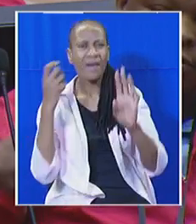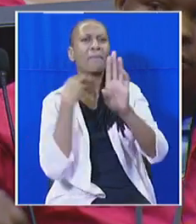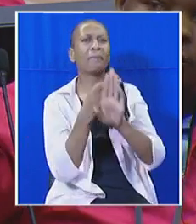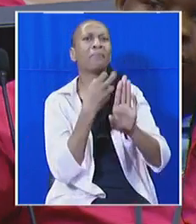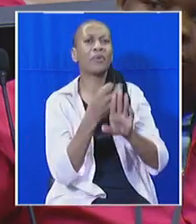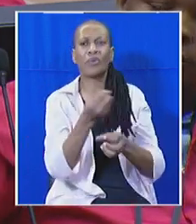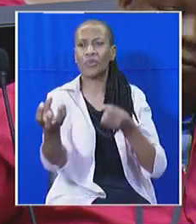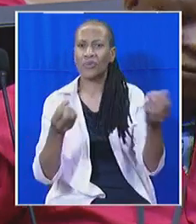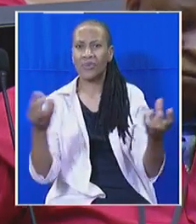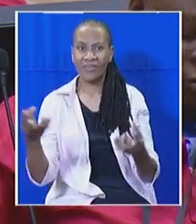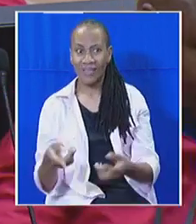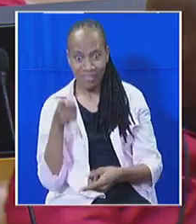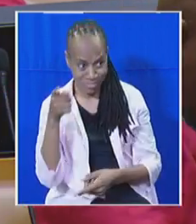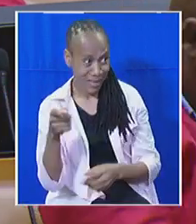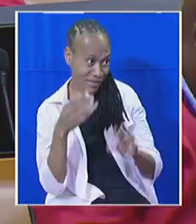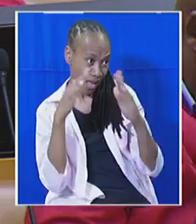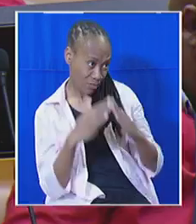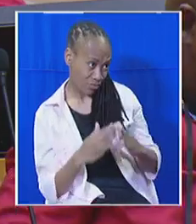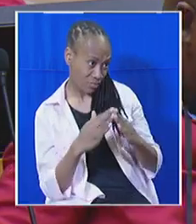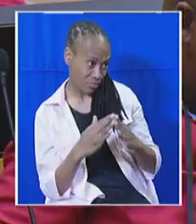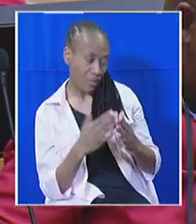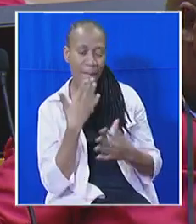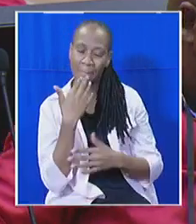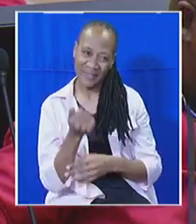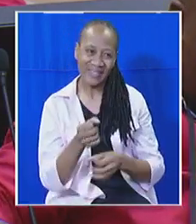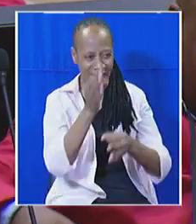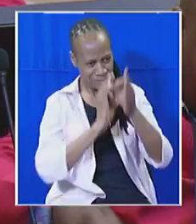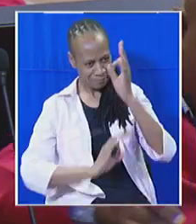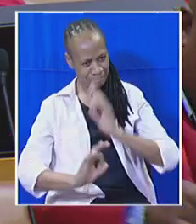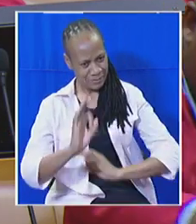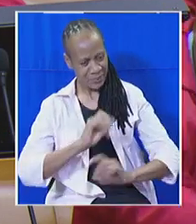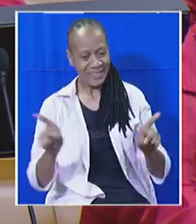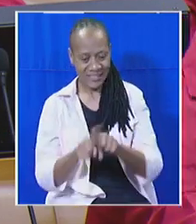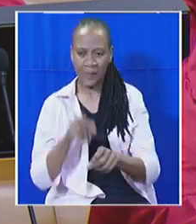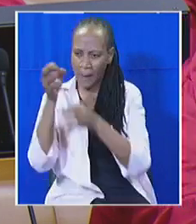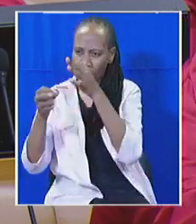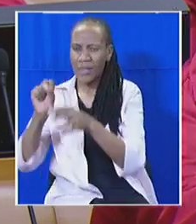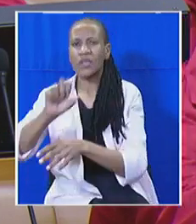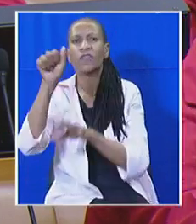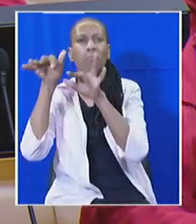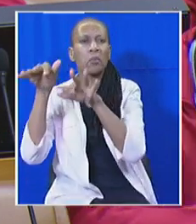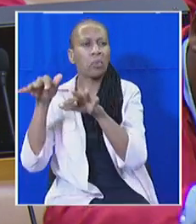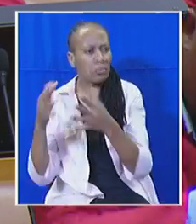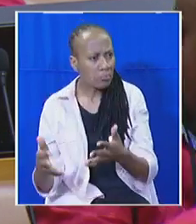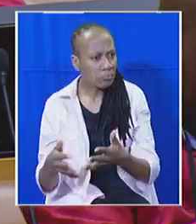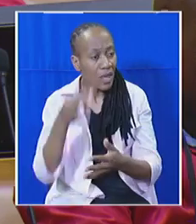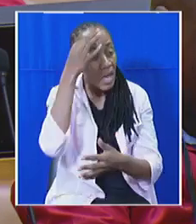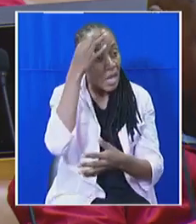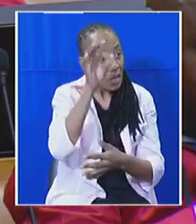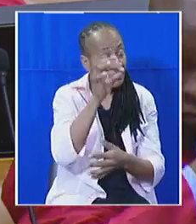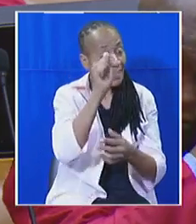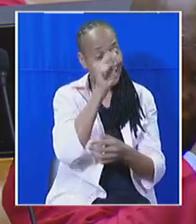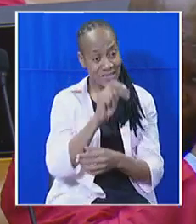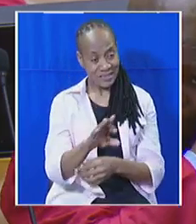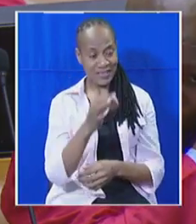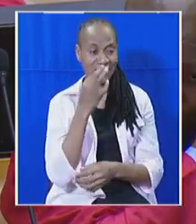ke yone matlo. Re kopa gore lo tlhalosetse ntlo e le Afrika Borwa gore aha mmuso wa African National